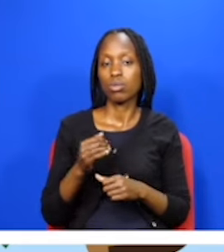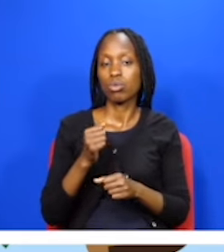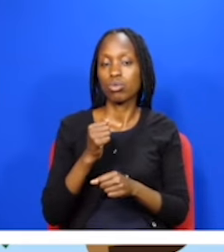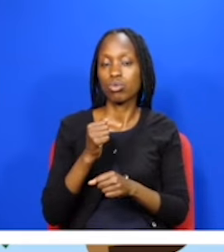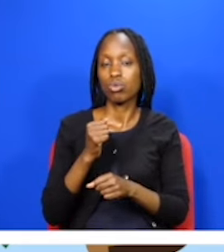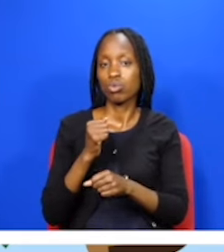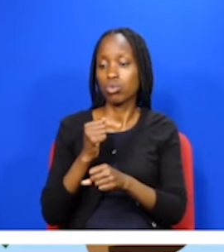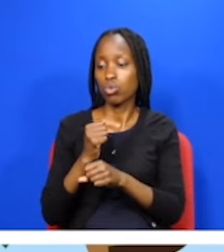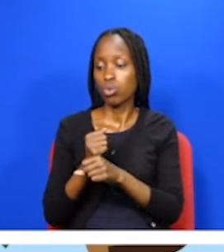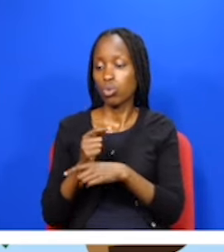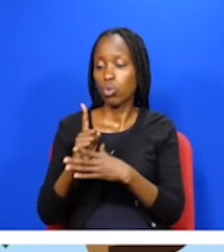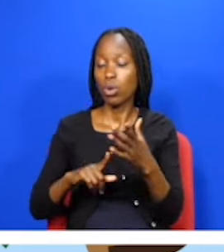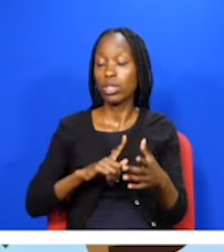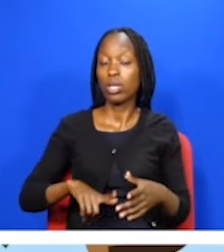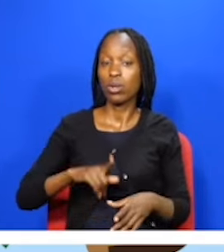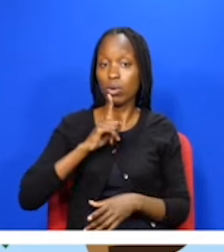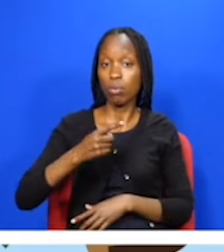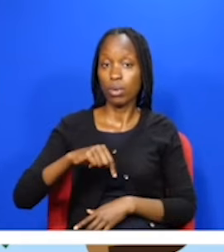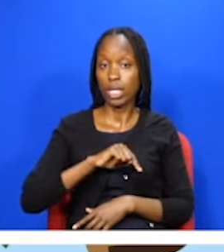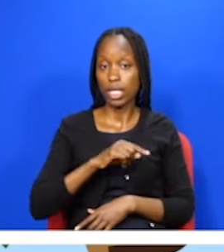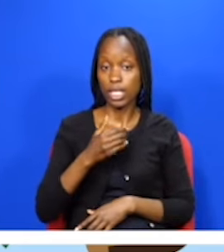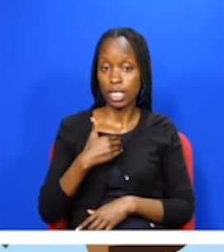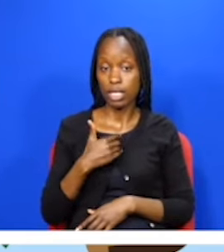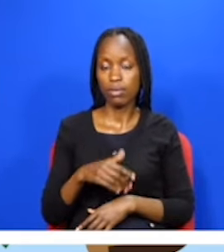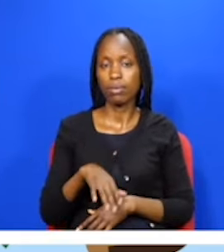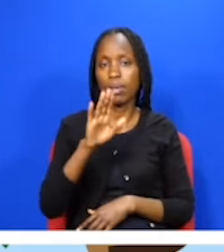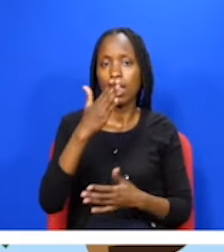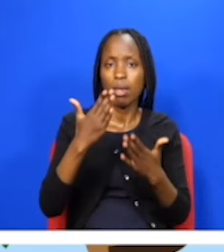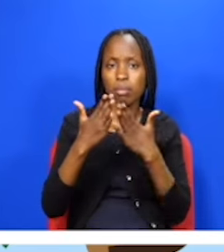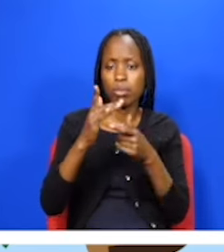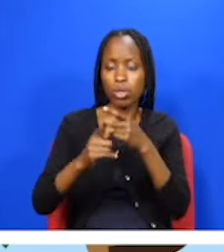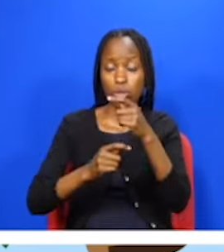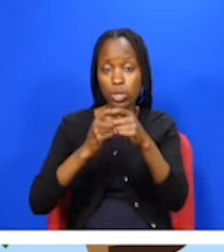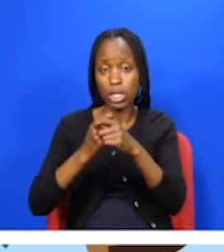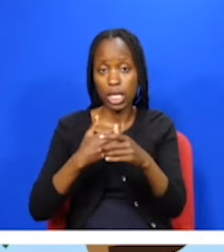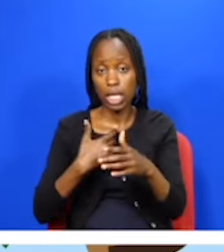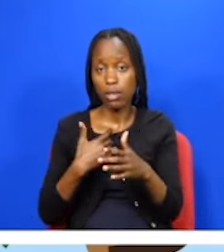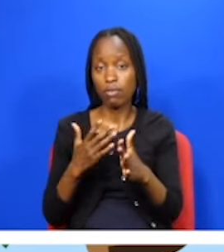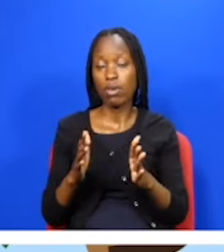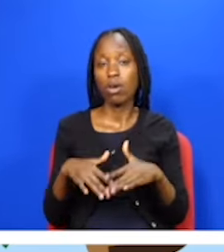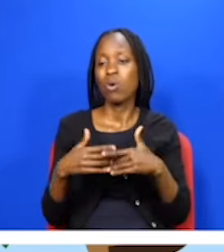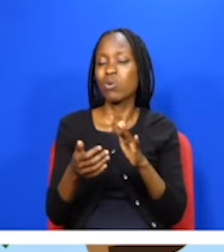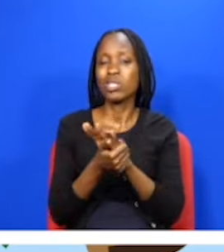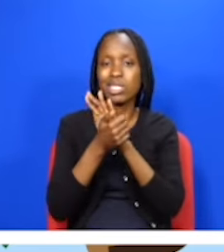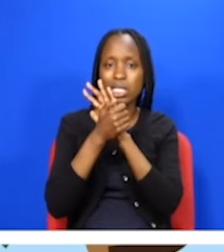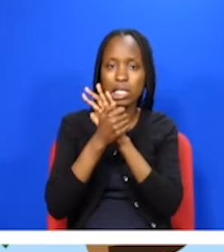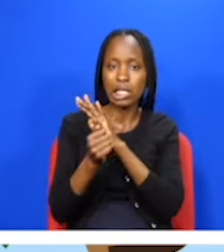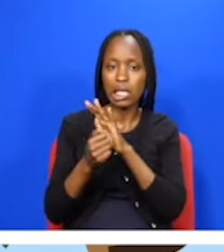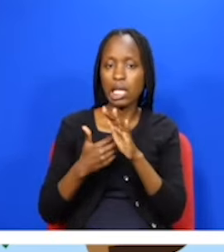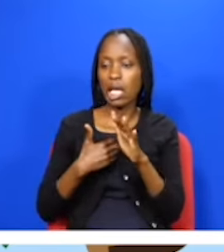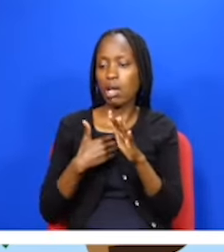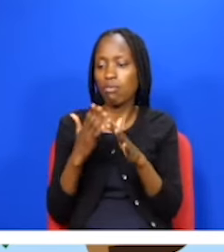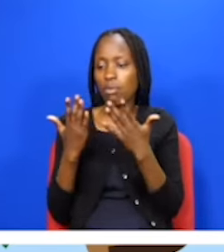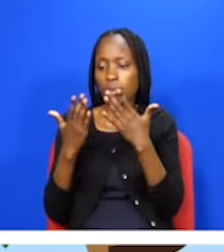he has commanded us to do. Maybe you have a talent. You have an ability. Maybe you've not yet discovered